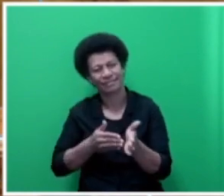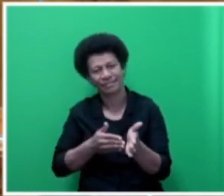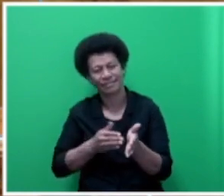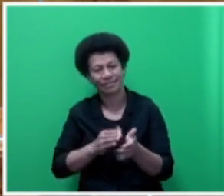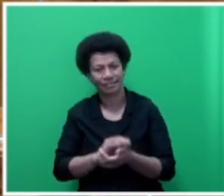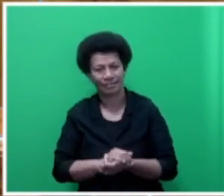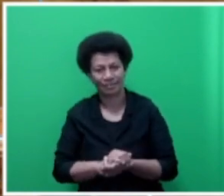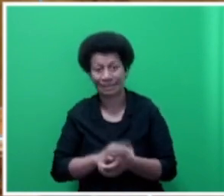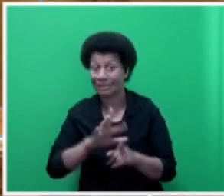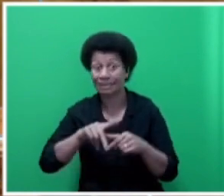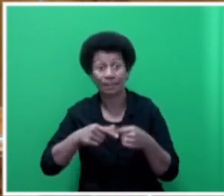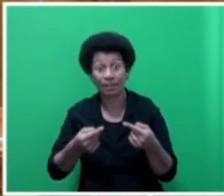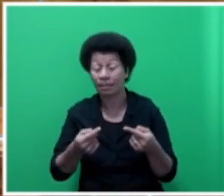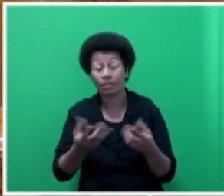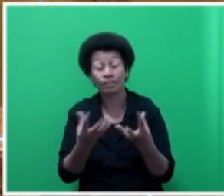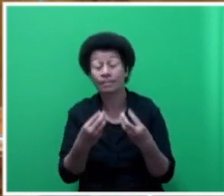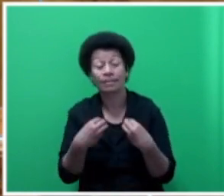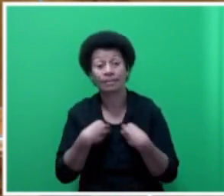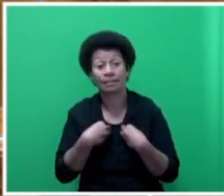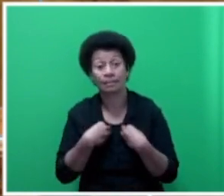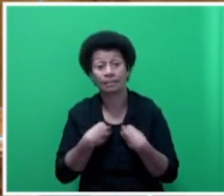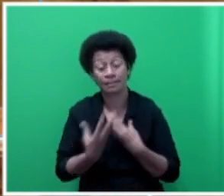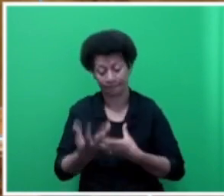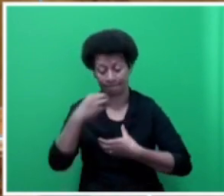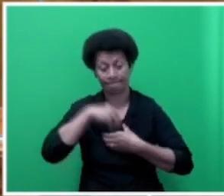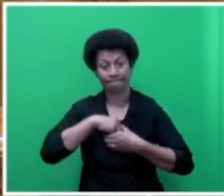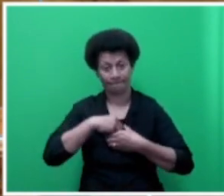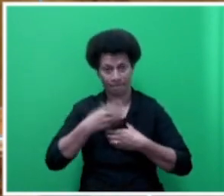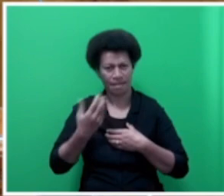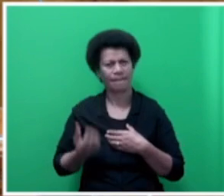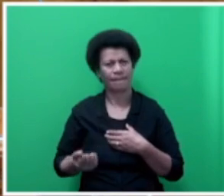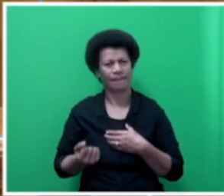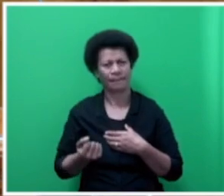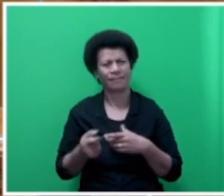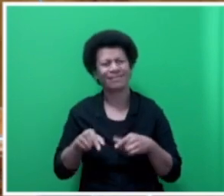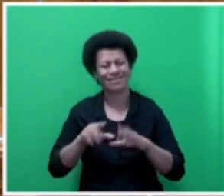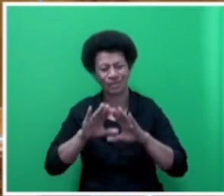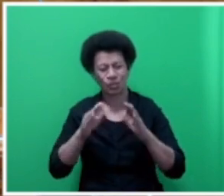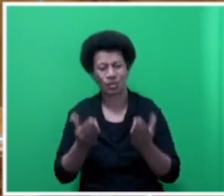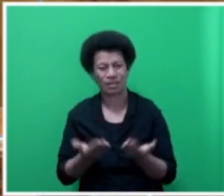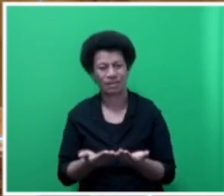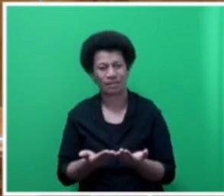That is something that we have to accept. It's part of us in this small world, sir.